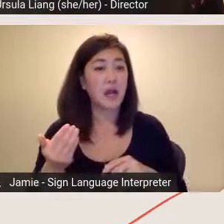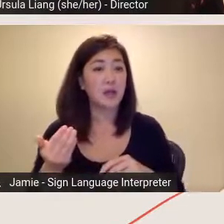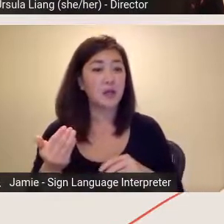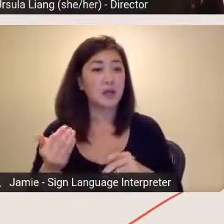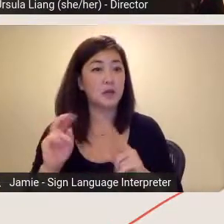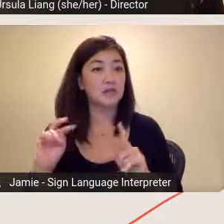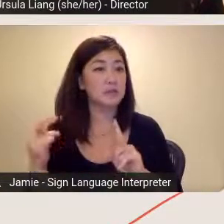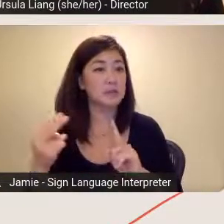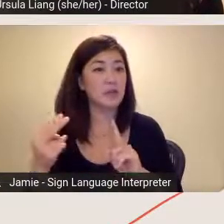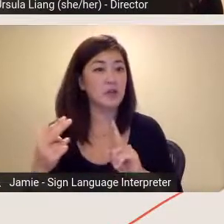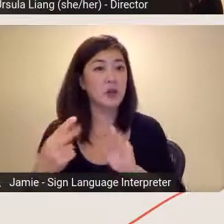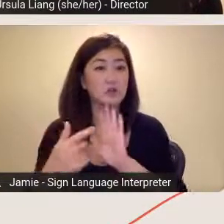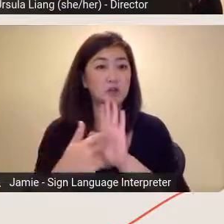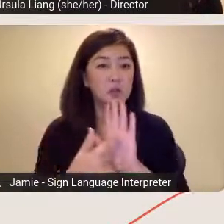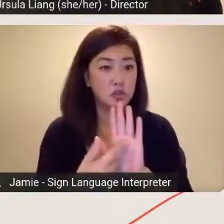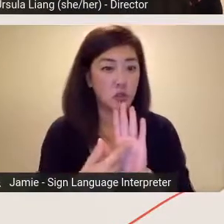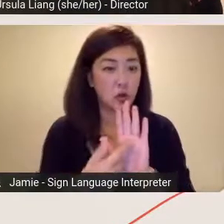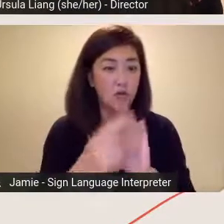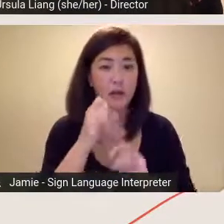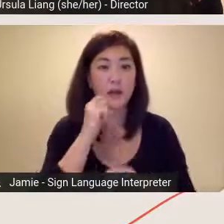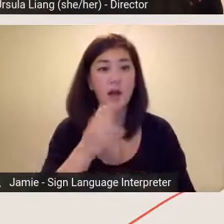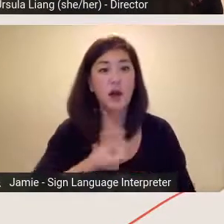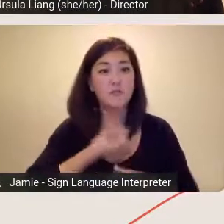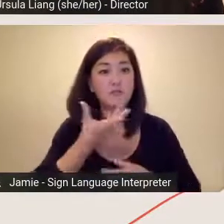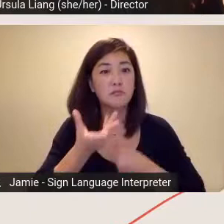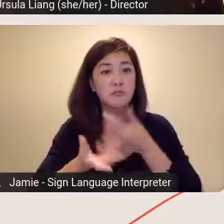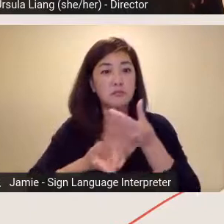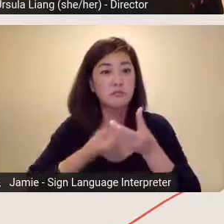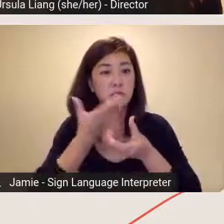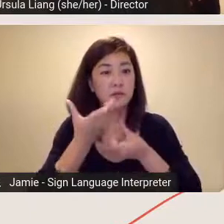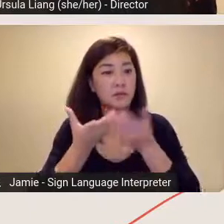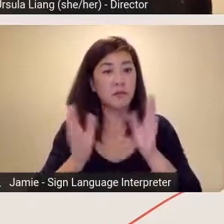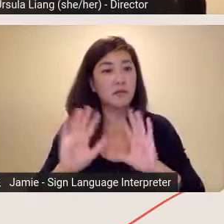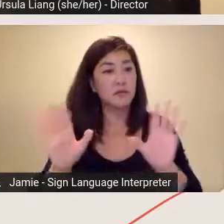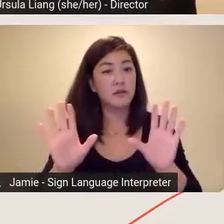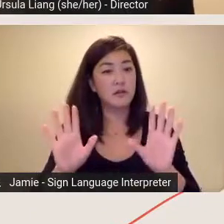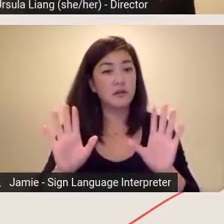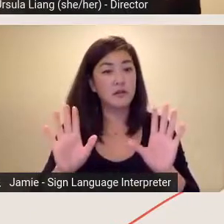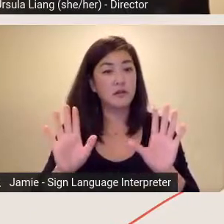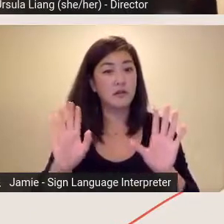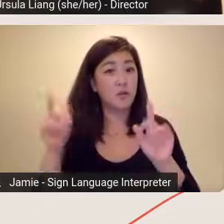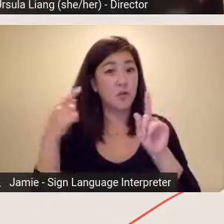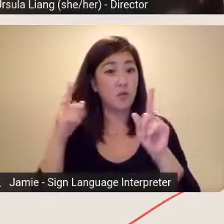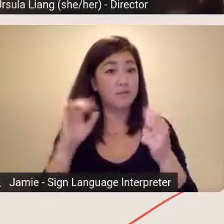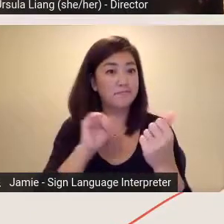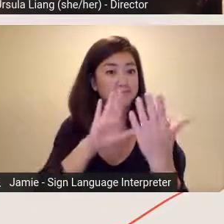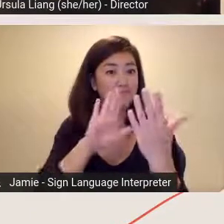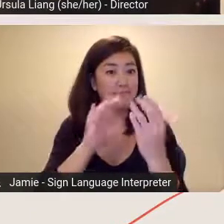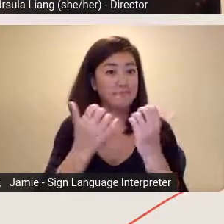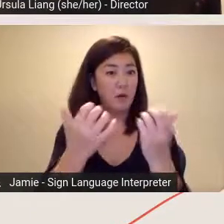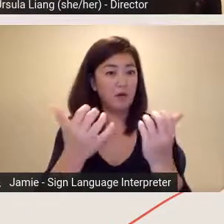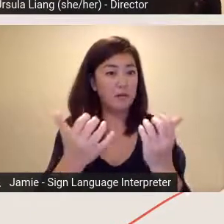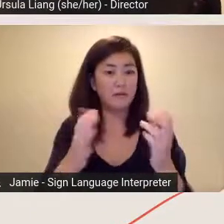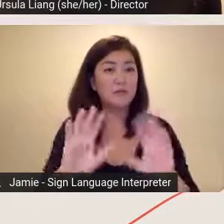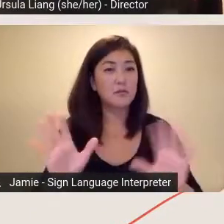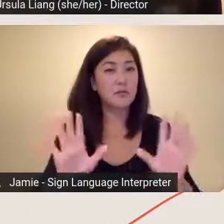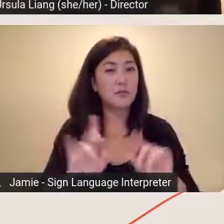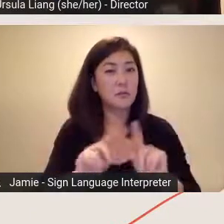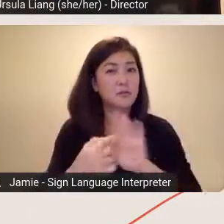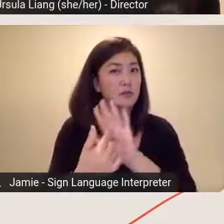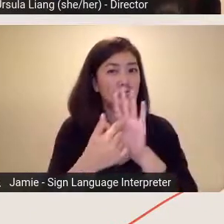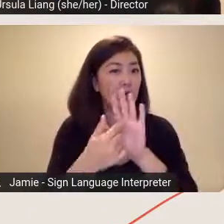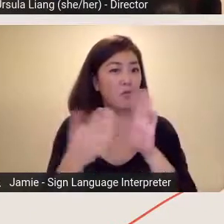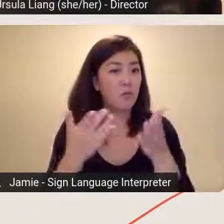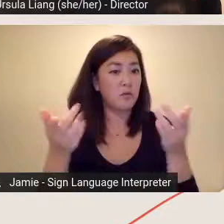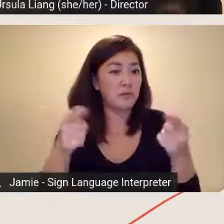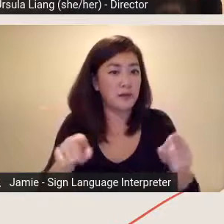than tell. And so the idea was not really to like confront audiences, but to like really show what was happening. And we